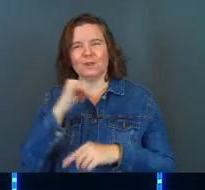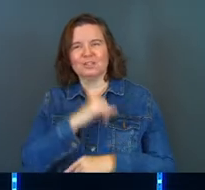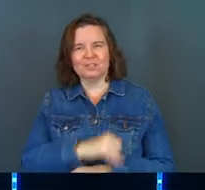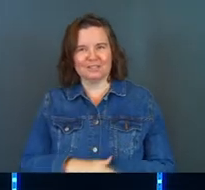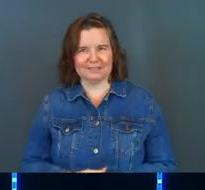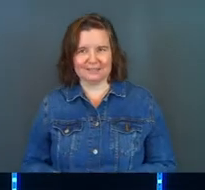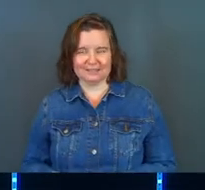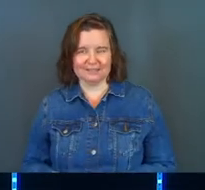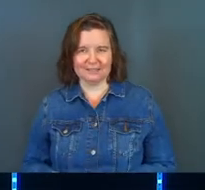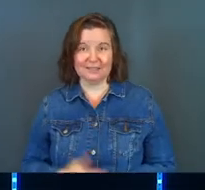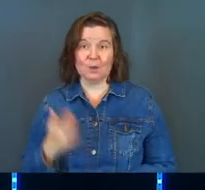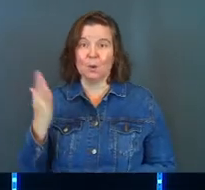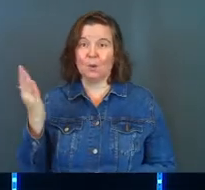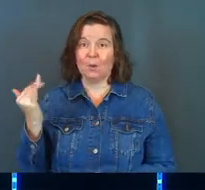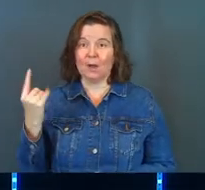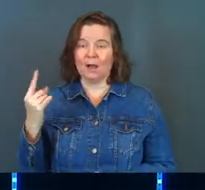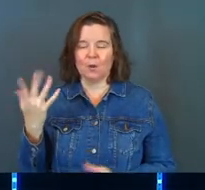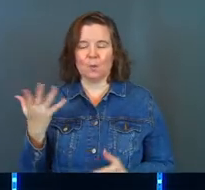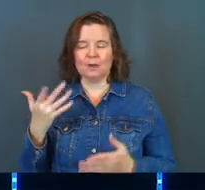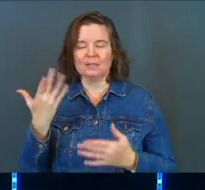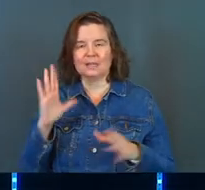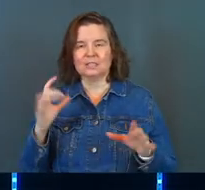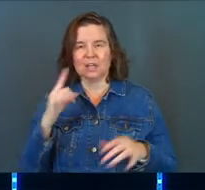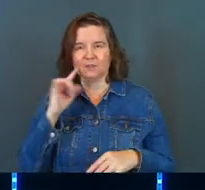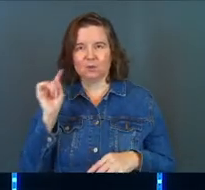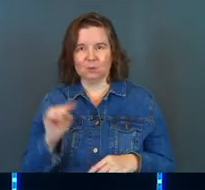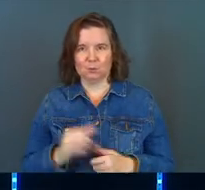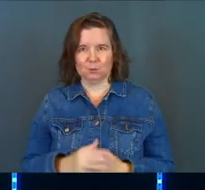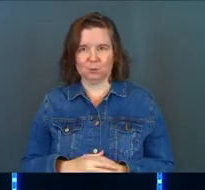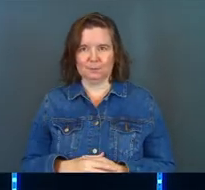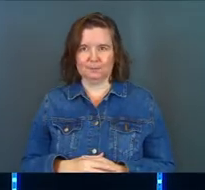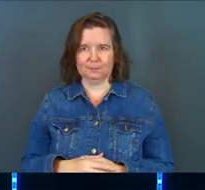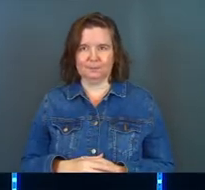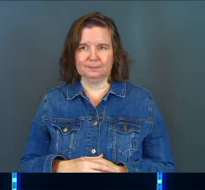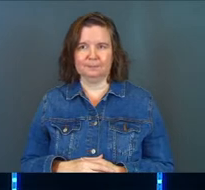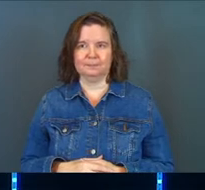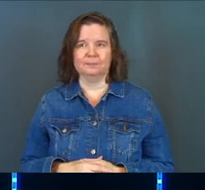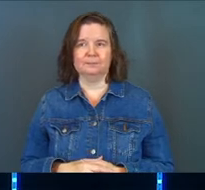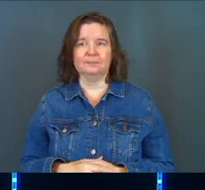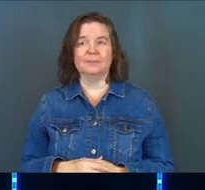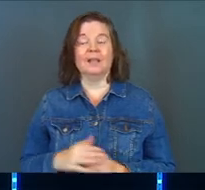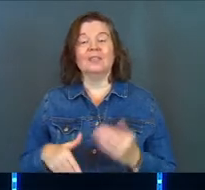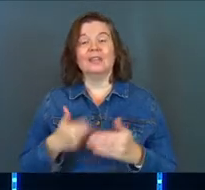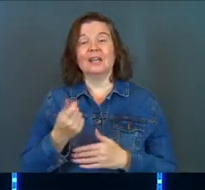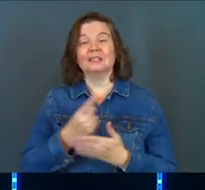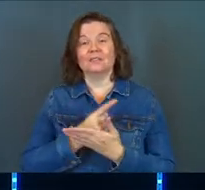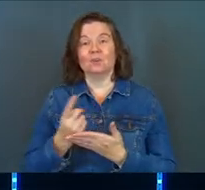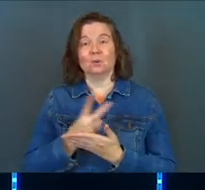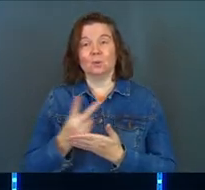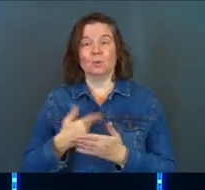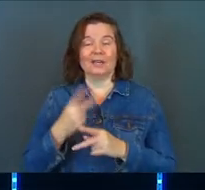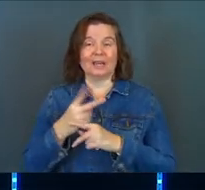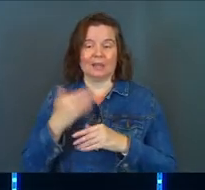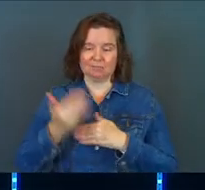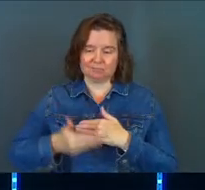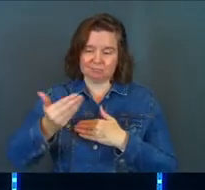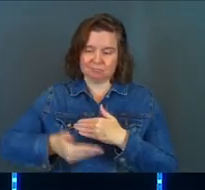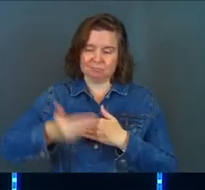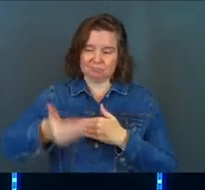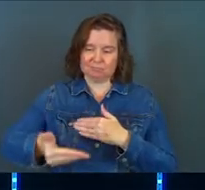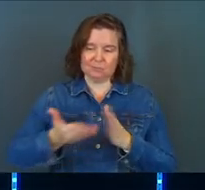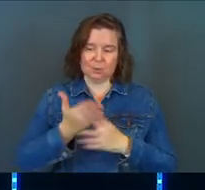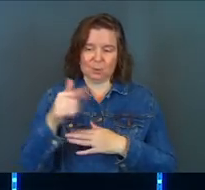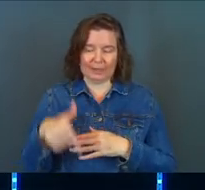foolishness? Why? What has God done for you? See, the next several weeks, we're just going to keep going through